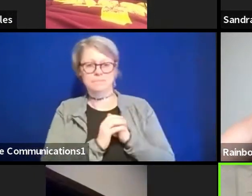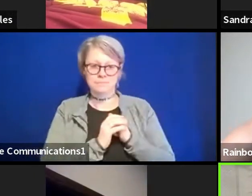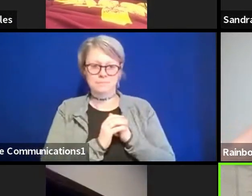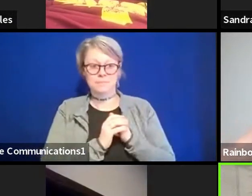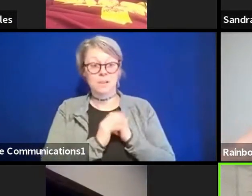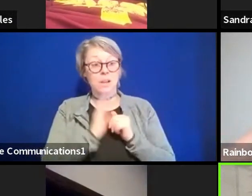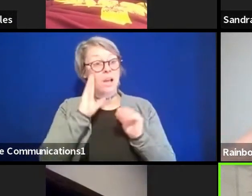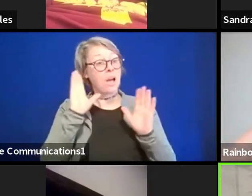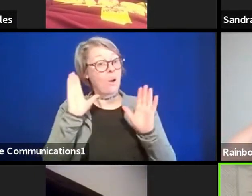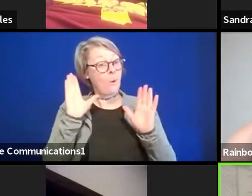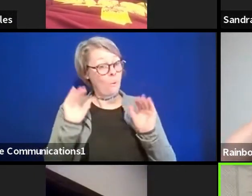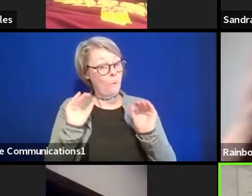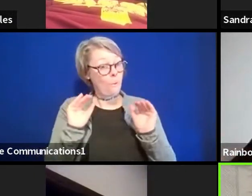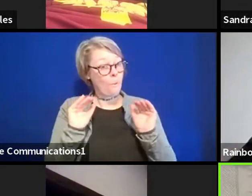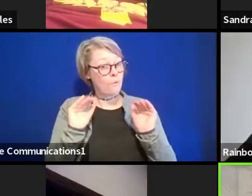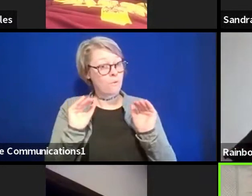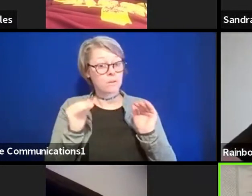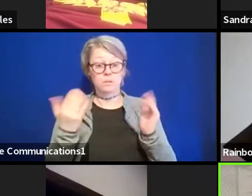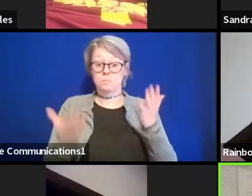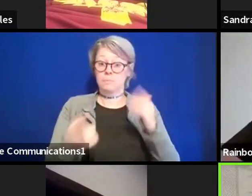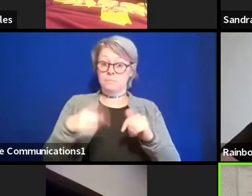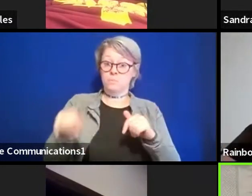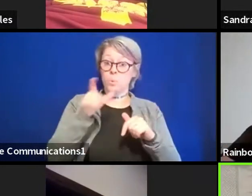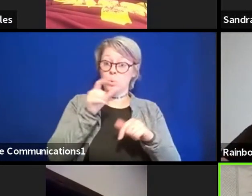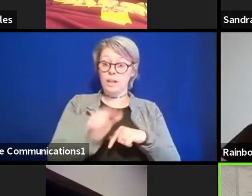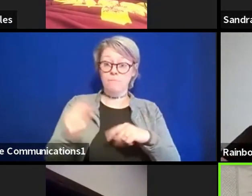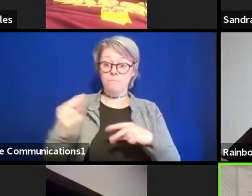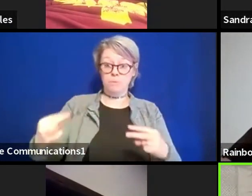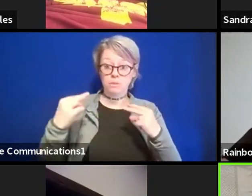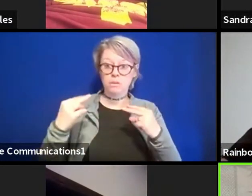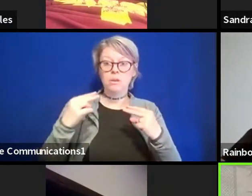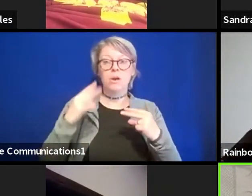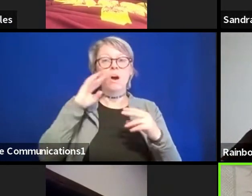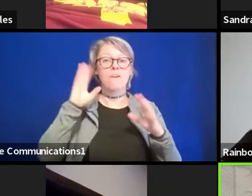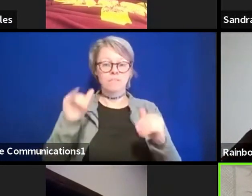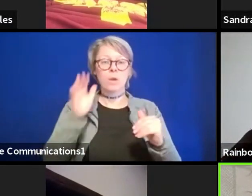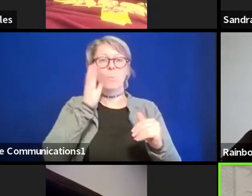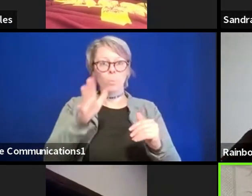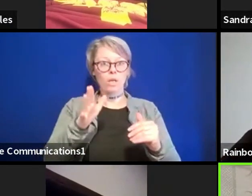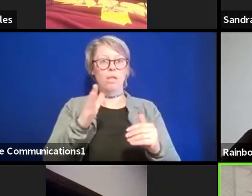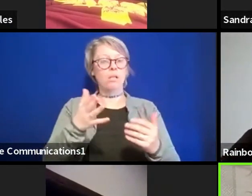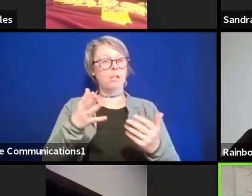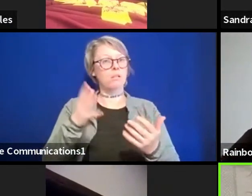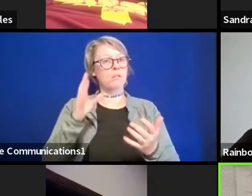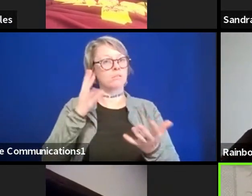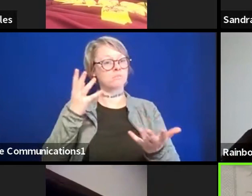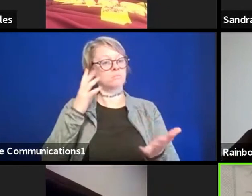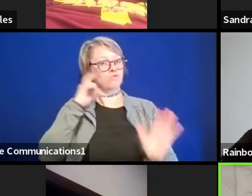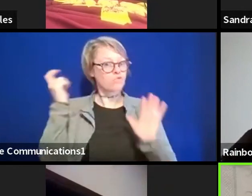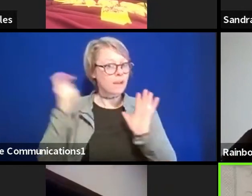that's something the government, even from this panel, will address somehow, because it's not this,